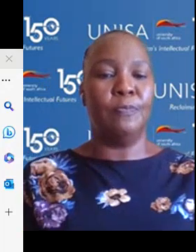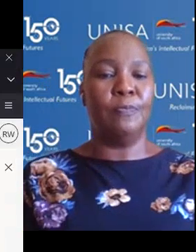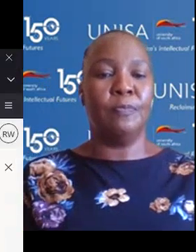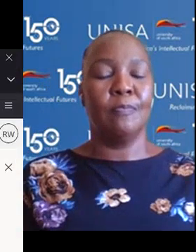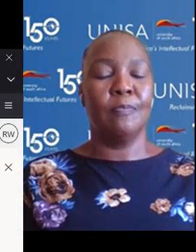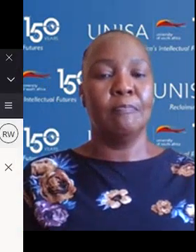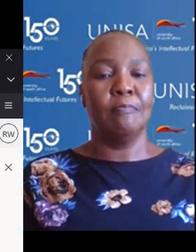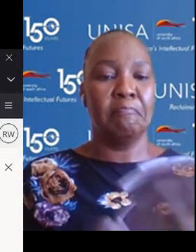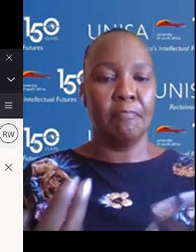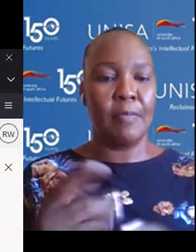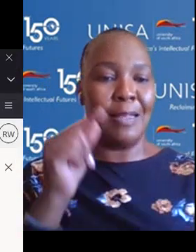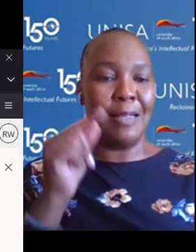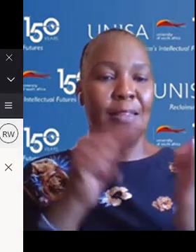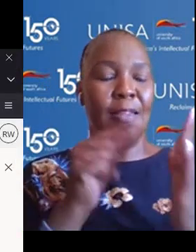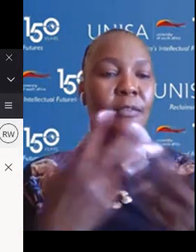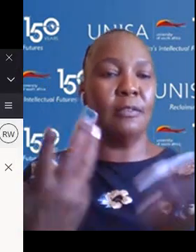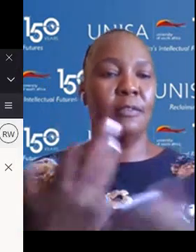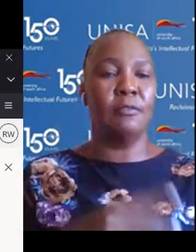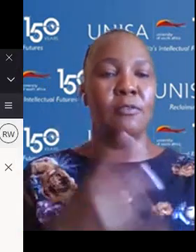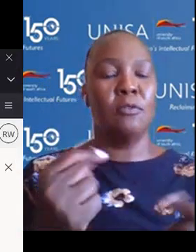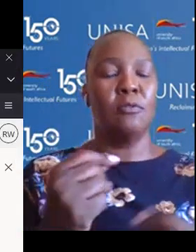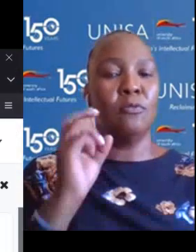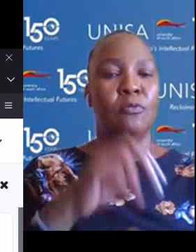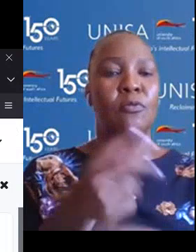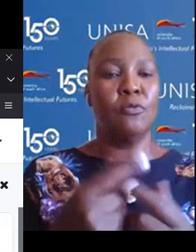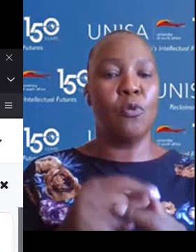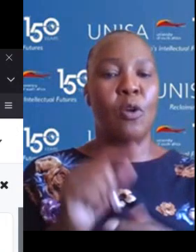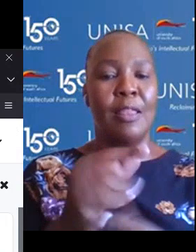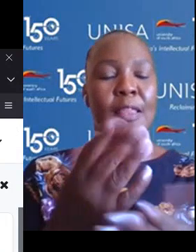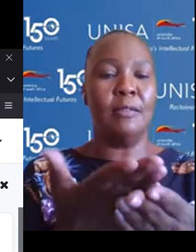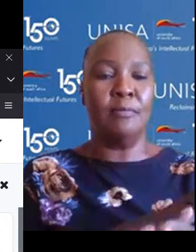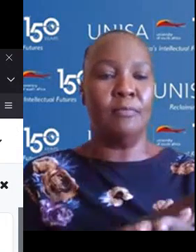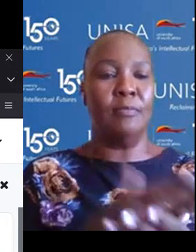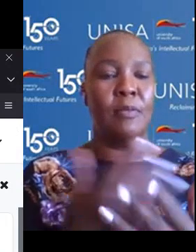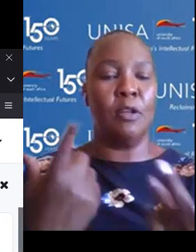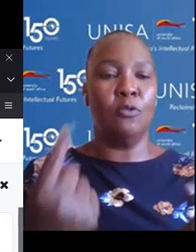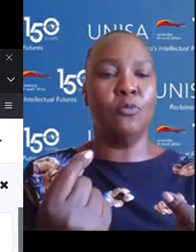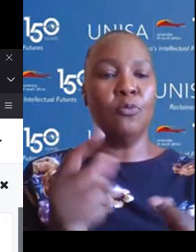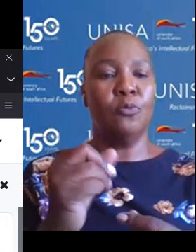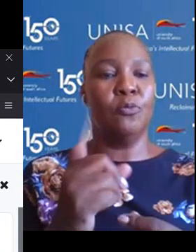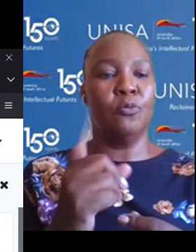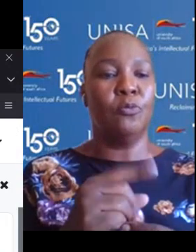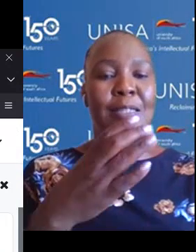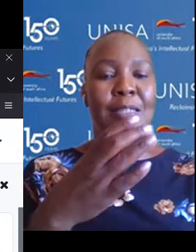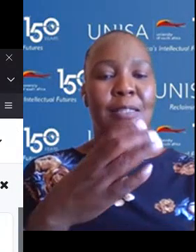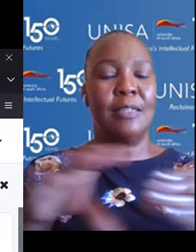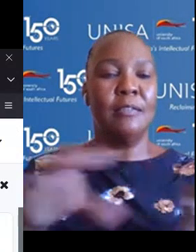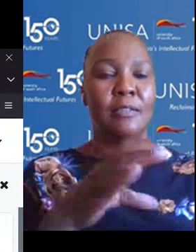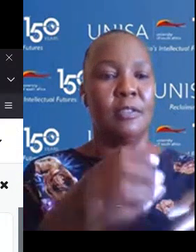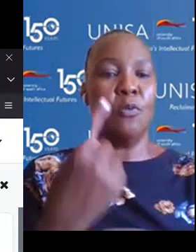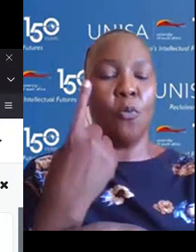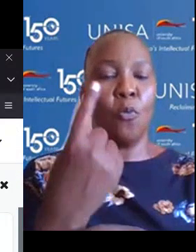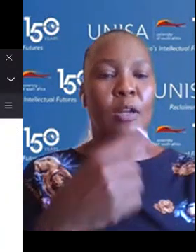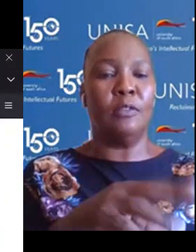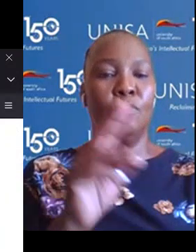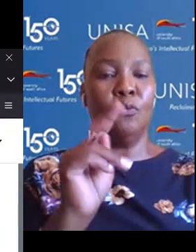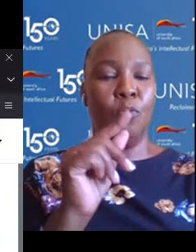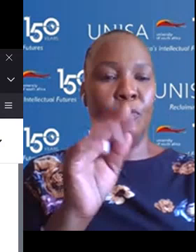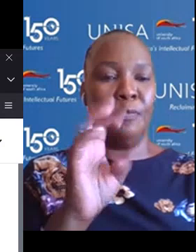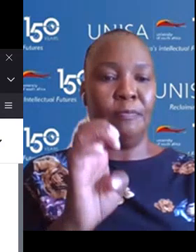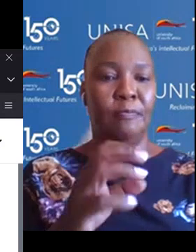So for this one, I still want you then now to be on the page. So we're going to be doing this activity OneNote.